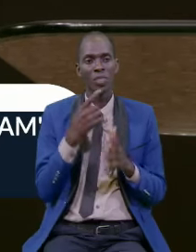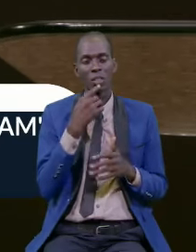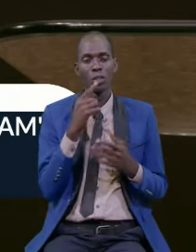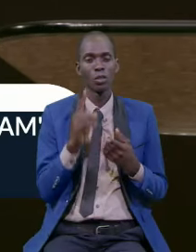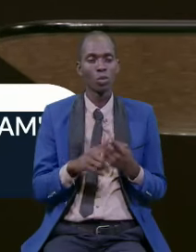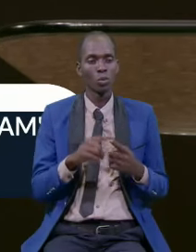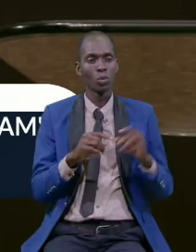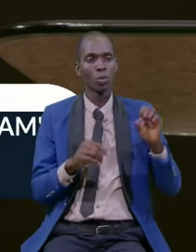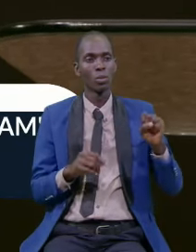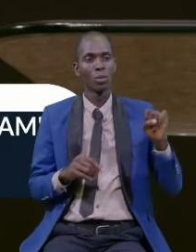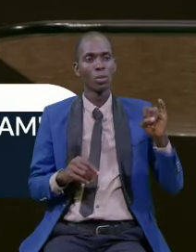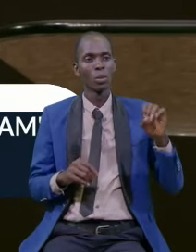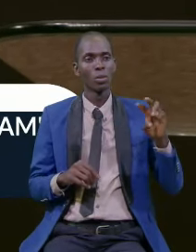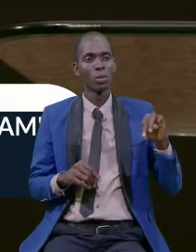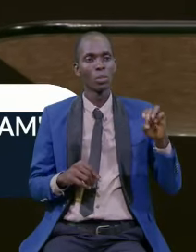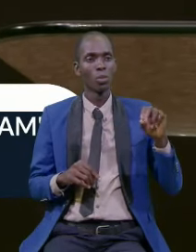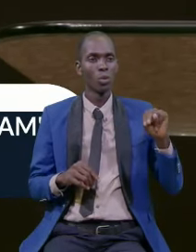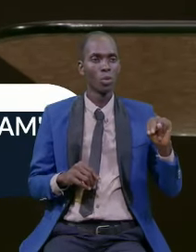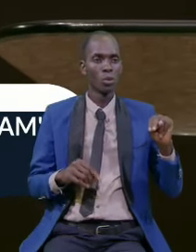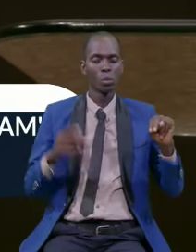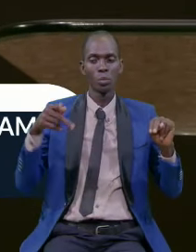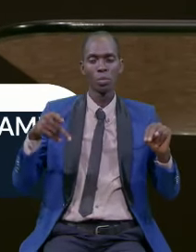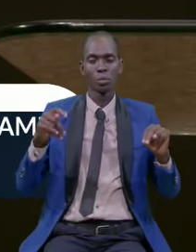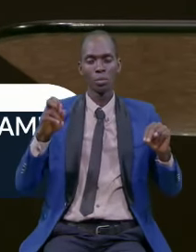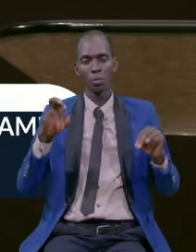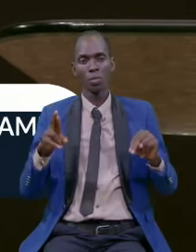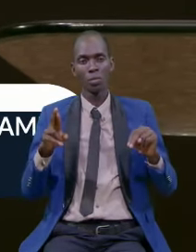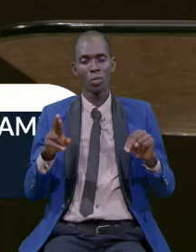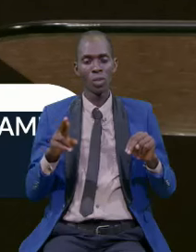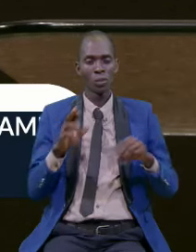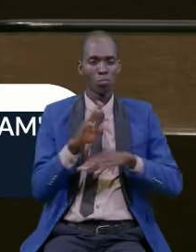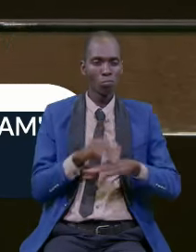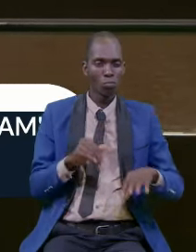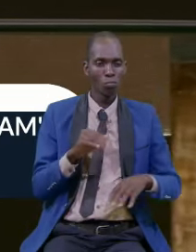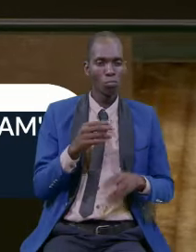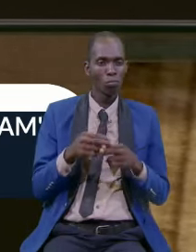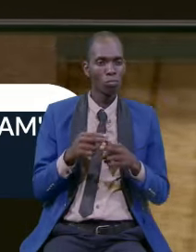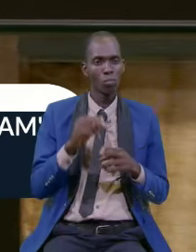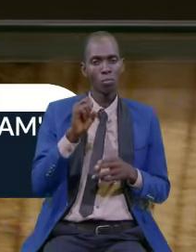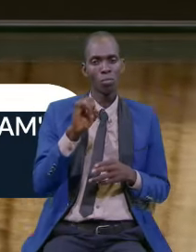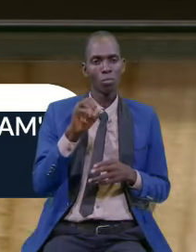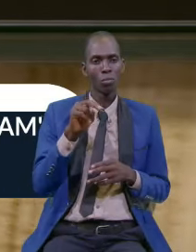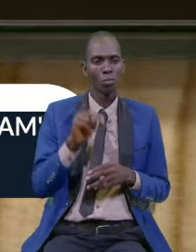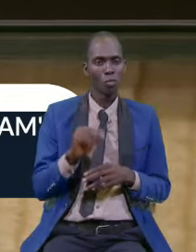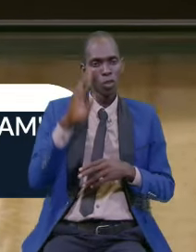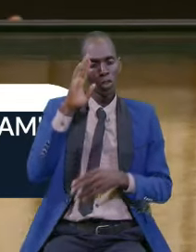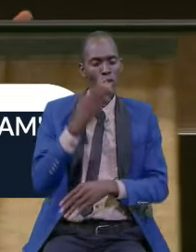Peter, Simon, son of Jonas, lovest thou